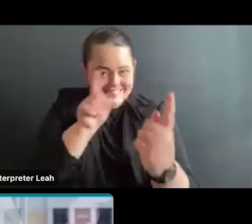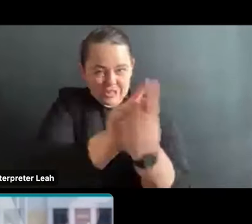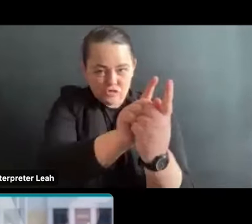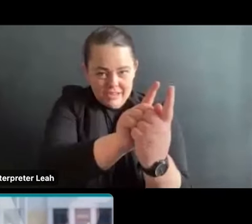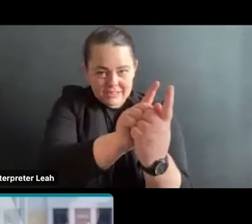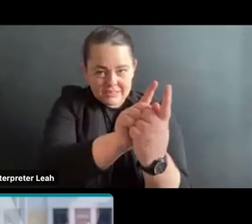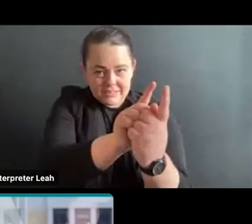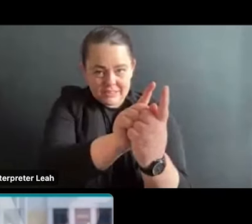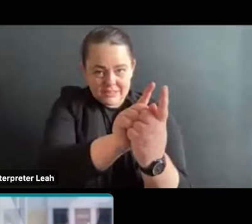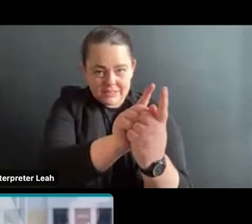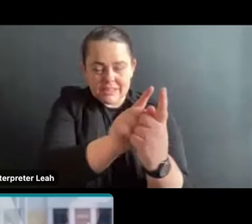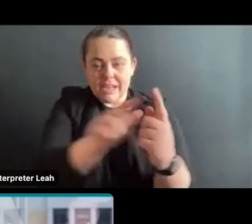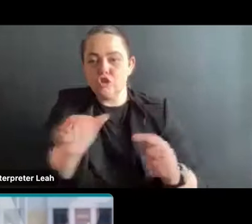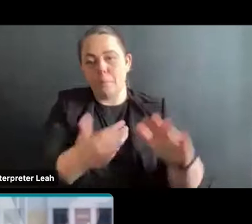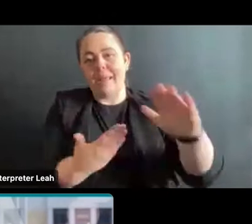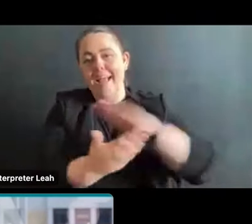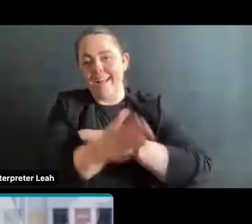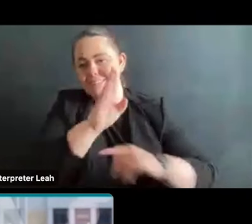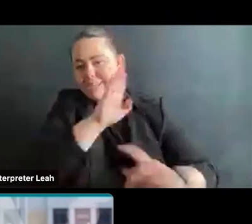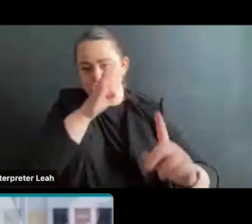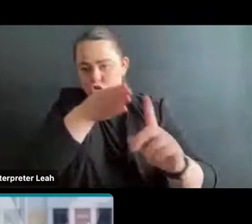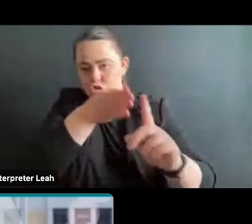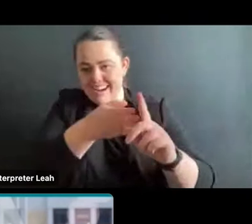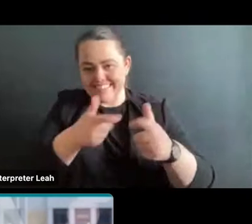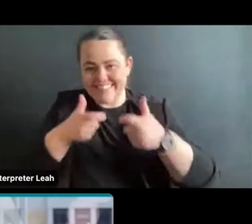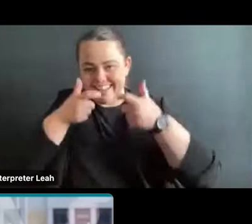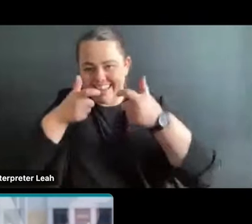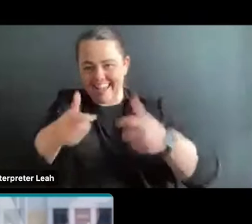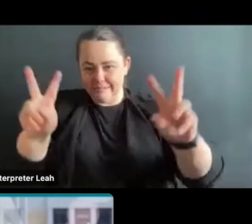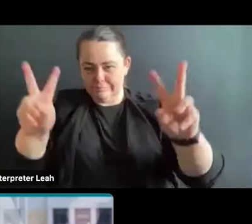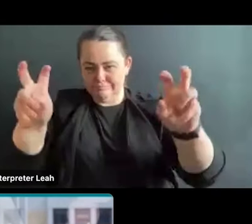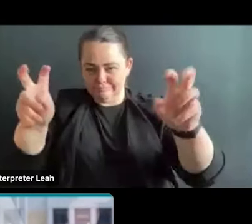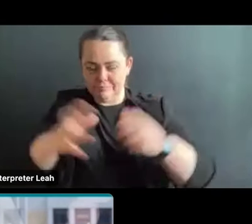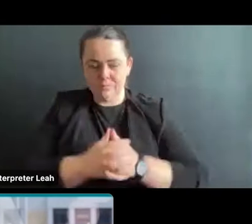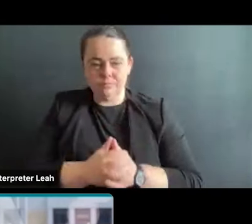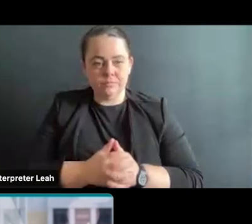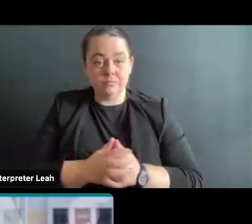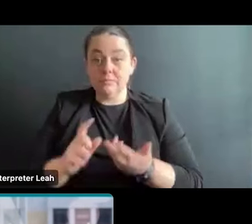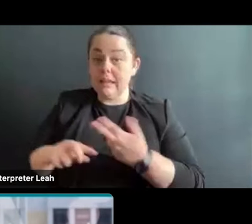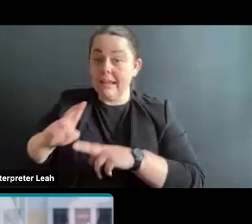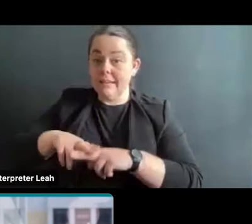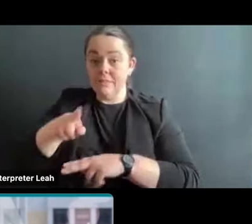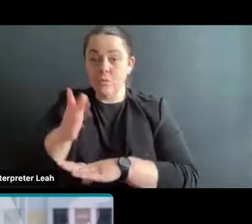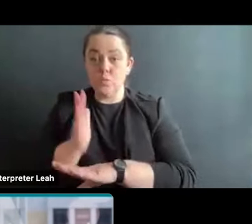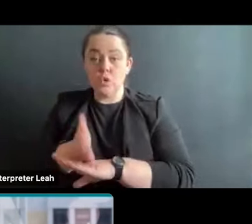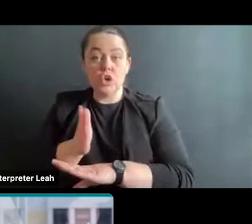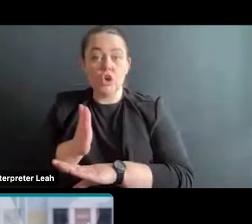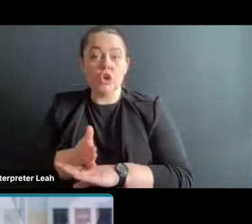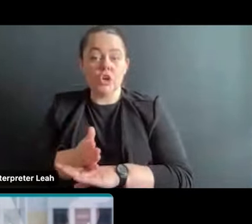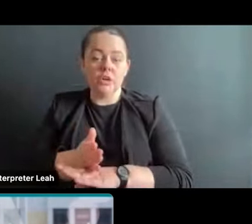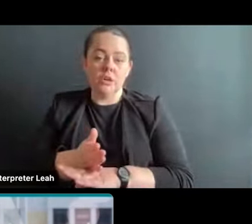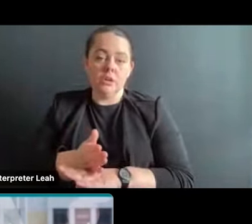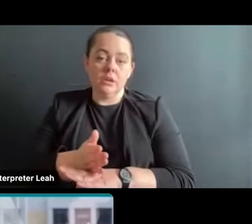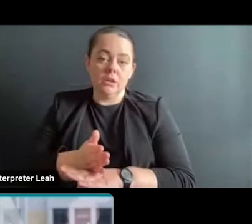allocated to the direct care labour, direct care minutes. When they're doing work that's relating to the facility